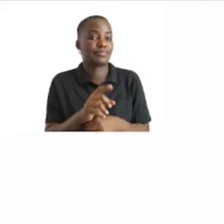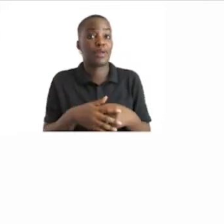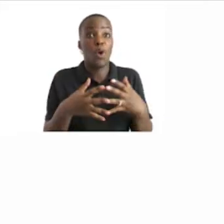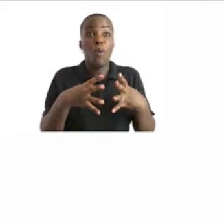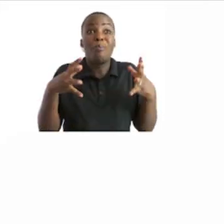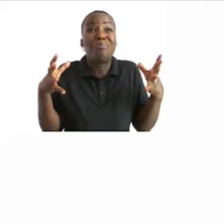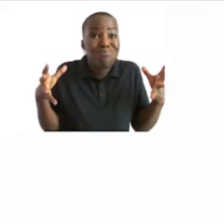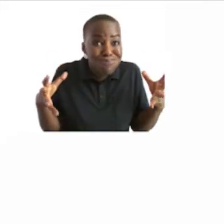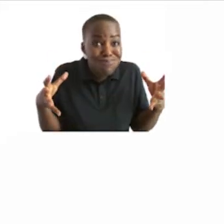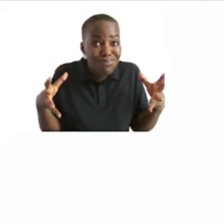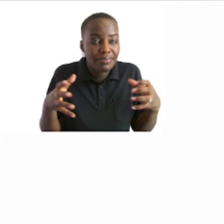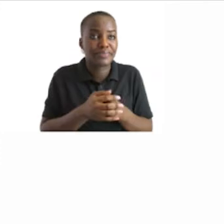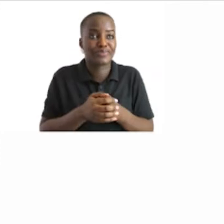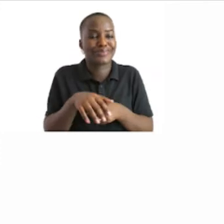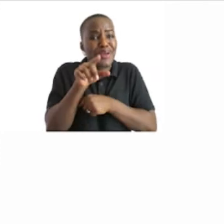it big,